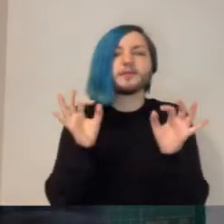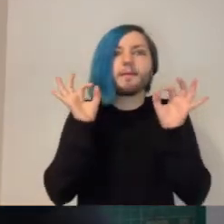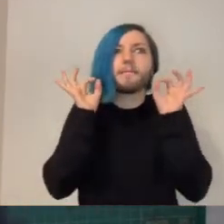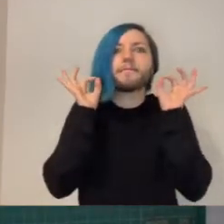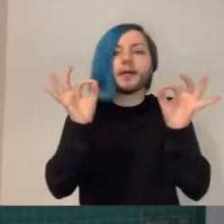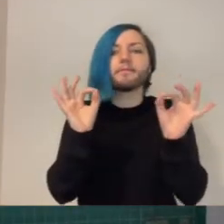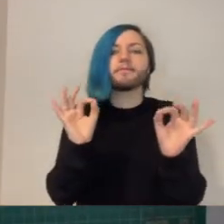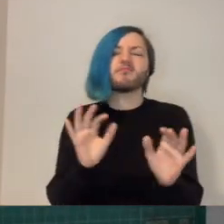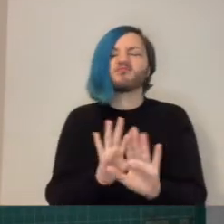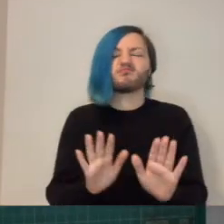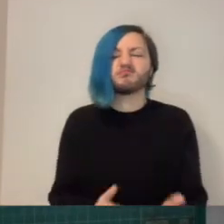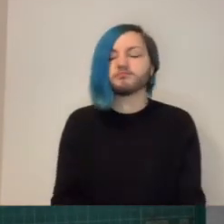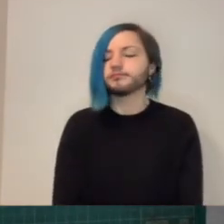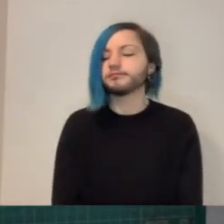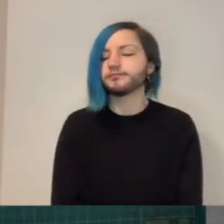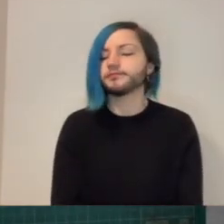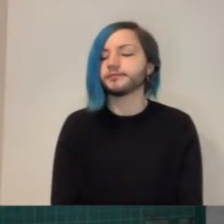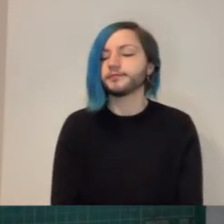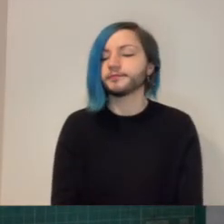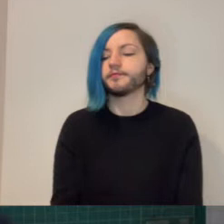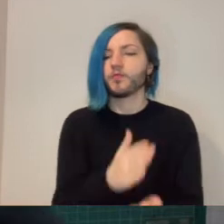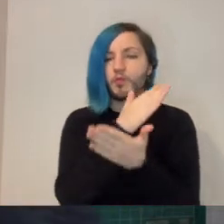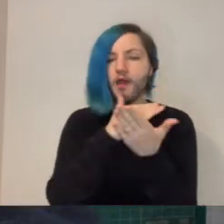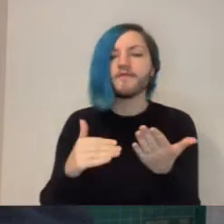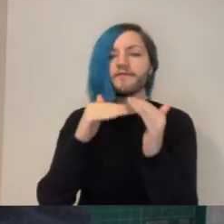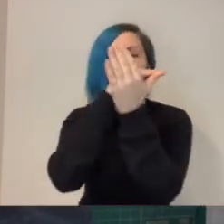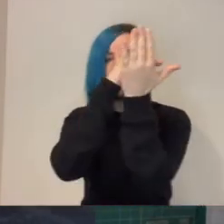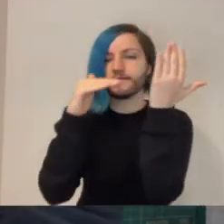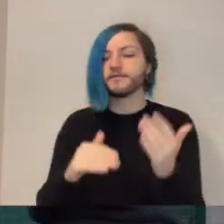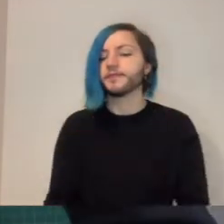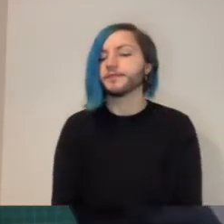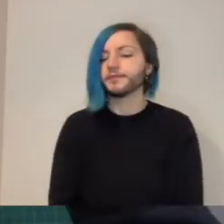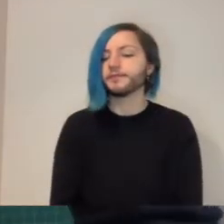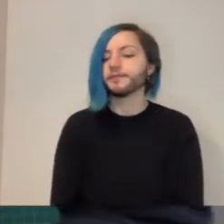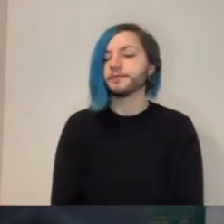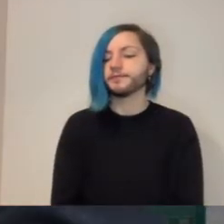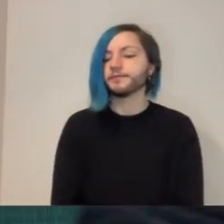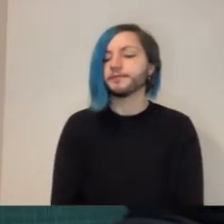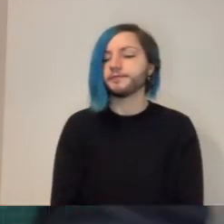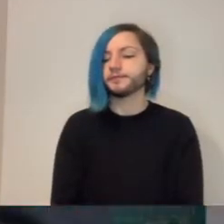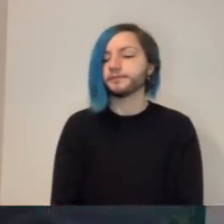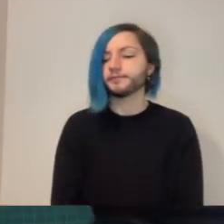Don't have to be too accurate. Come in here, again half.